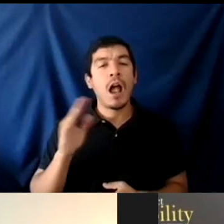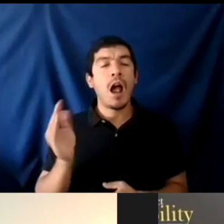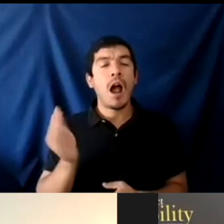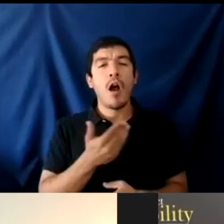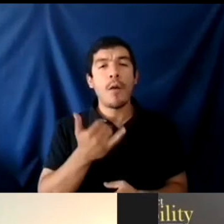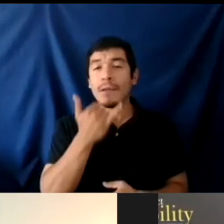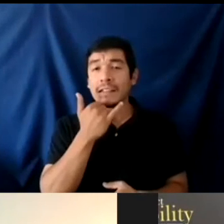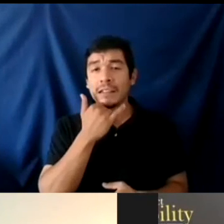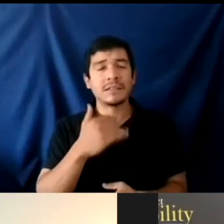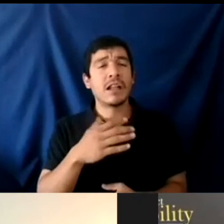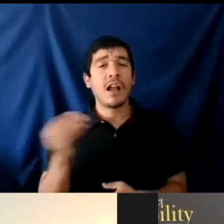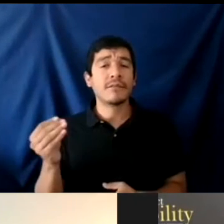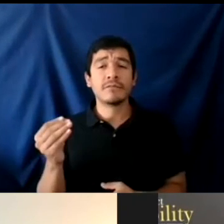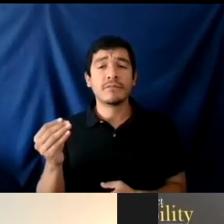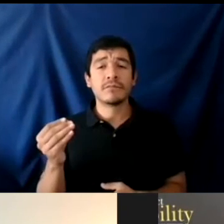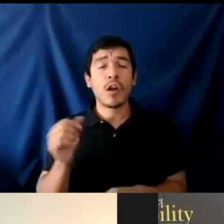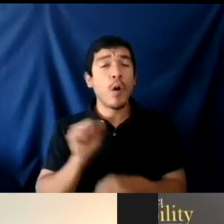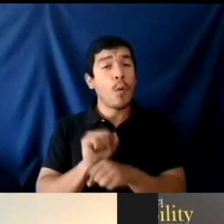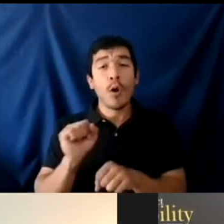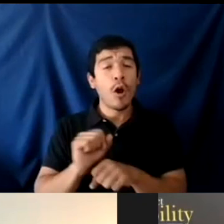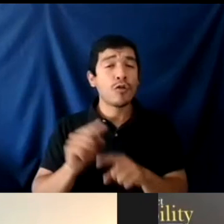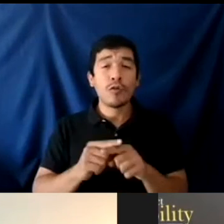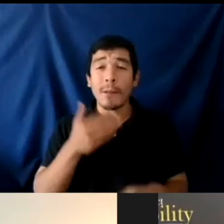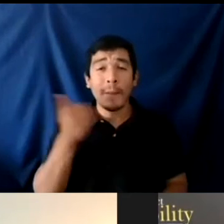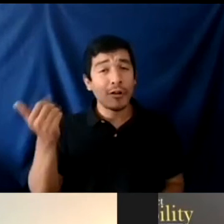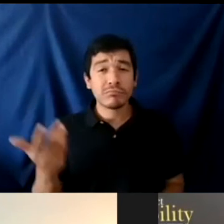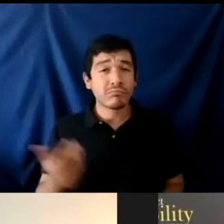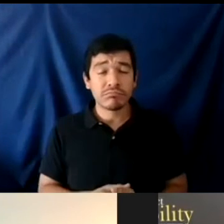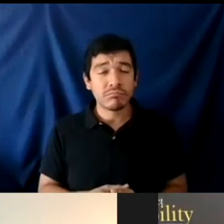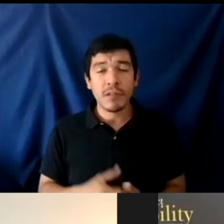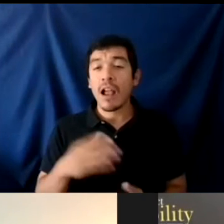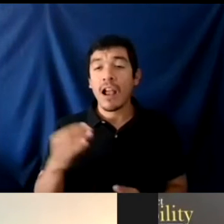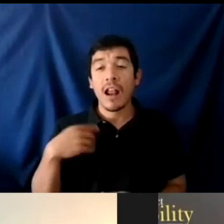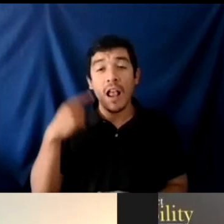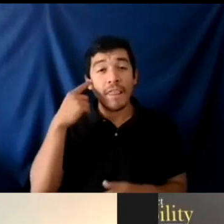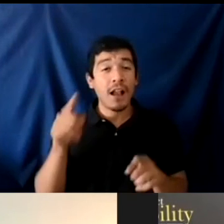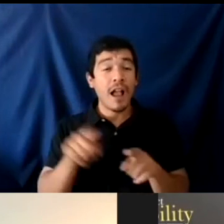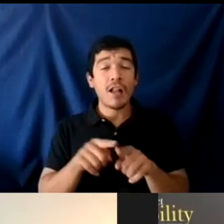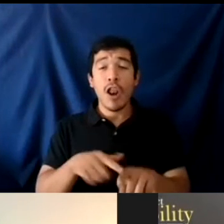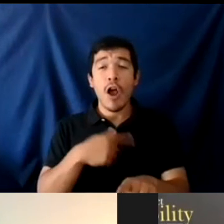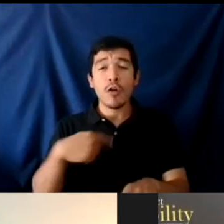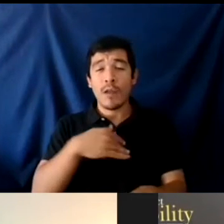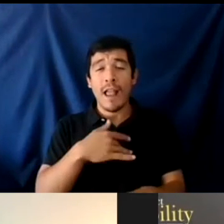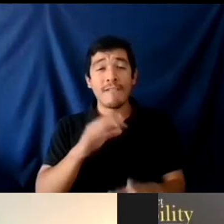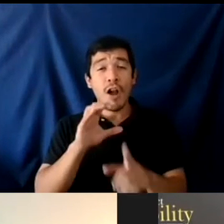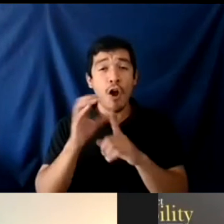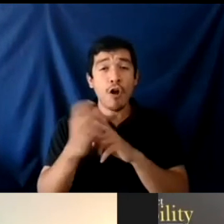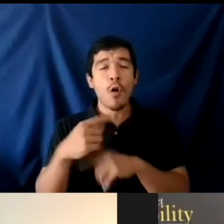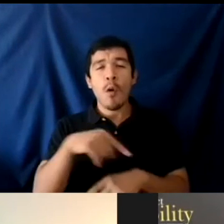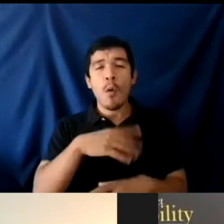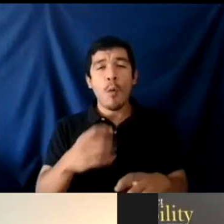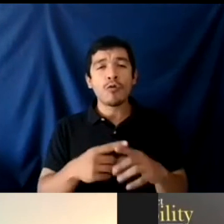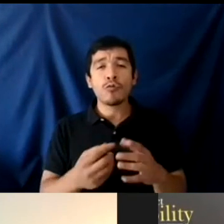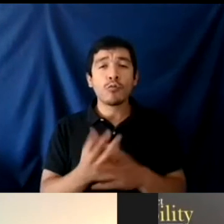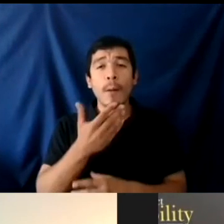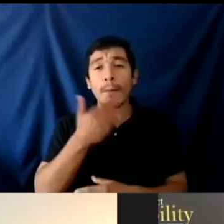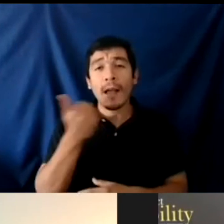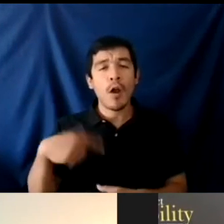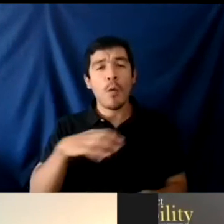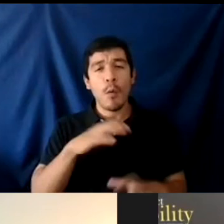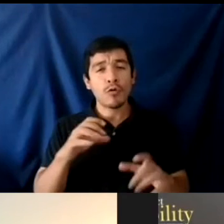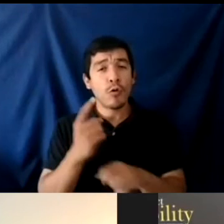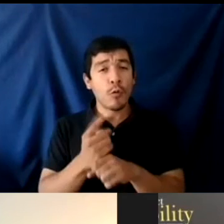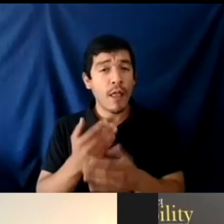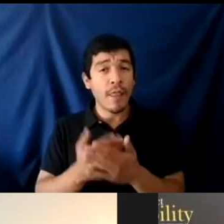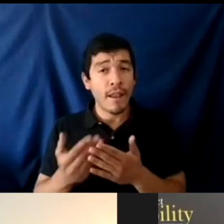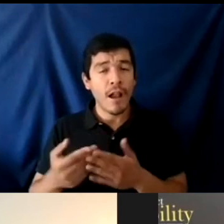deficiencies and work to be better. And I think as long as we have a culture where we want to be better, where we want to do the right thing,